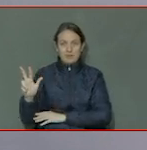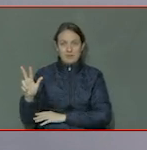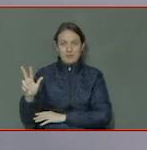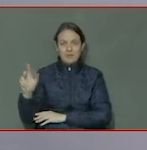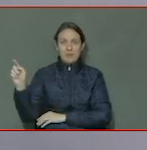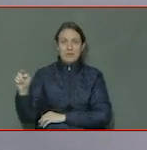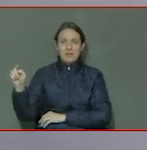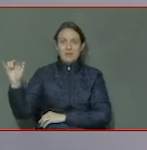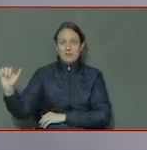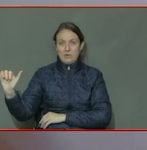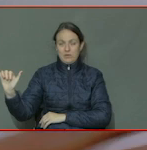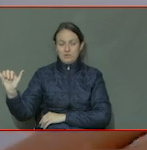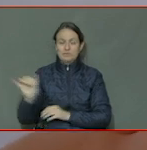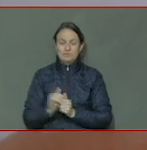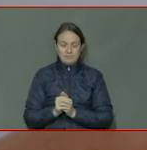delta Y.